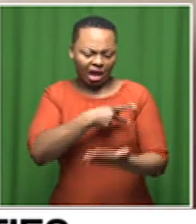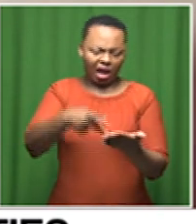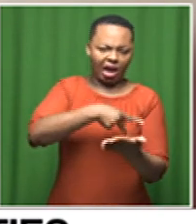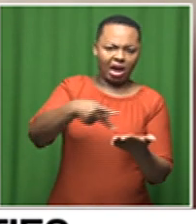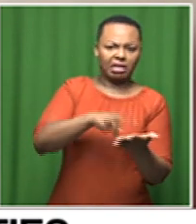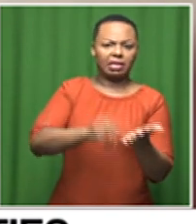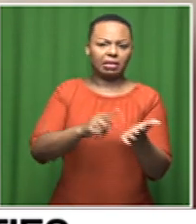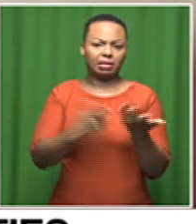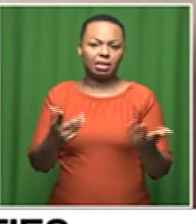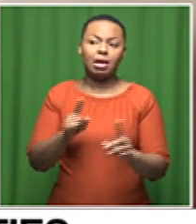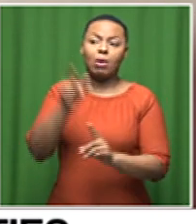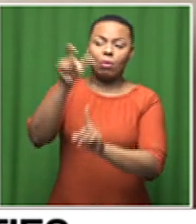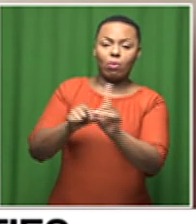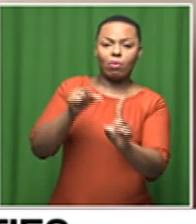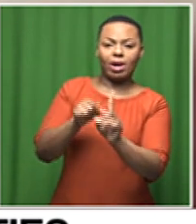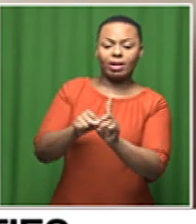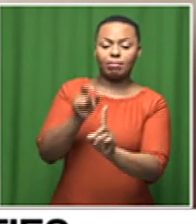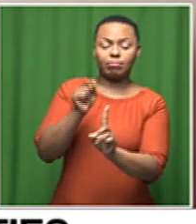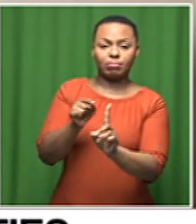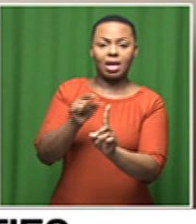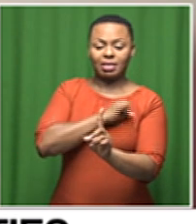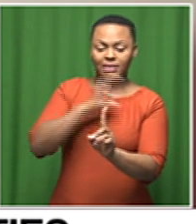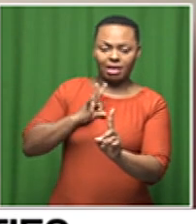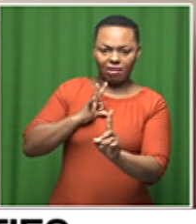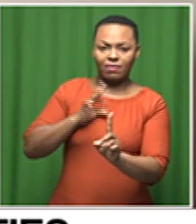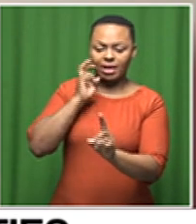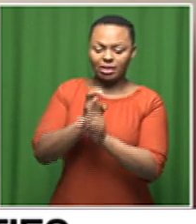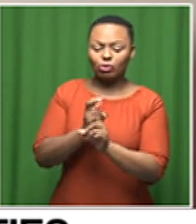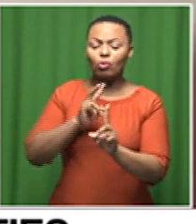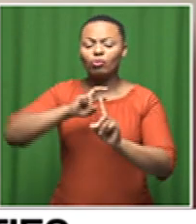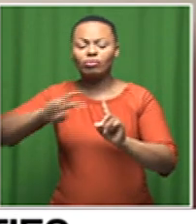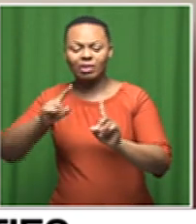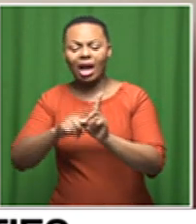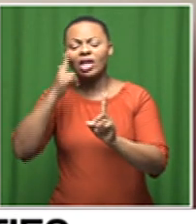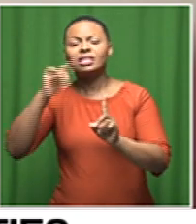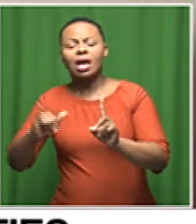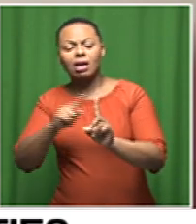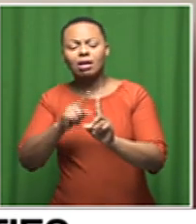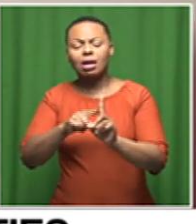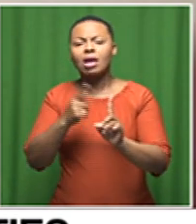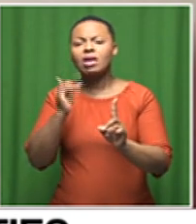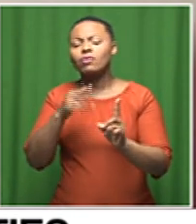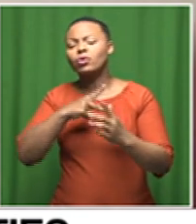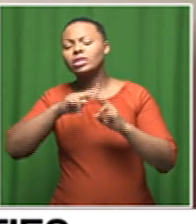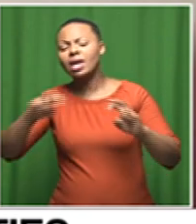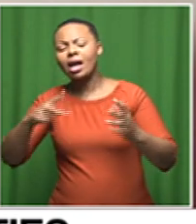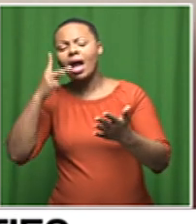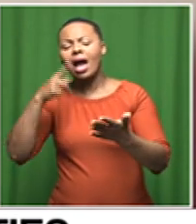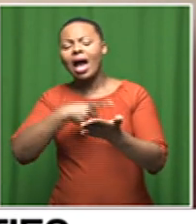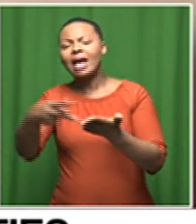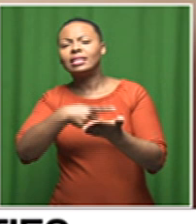the healthcare workers needs to follow up with cases, then it's difficult, because when you go to the address that the person